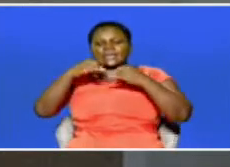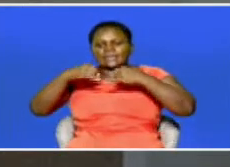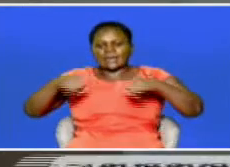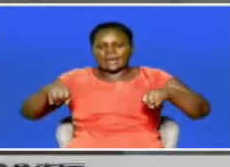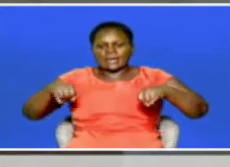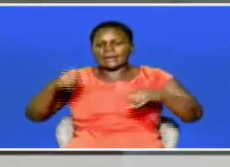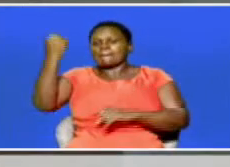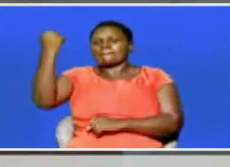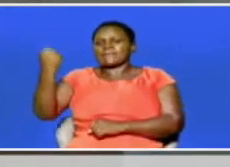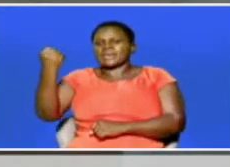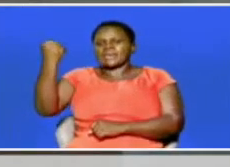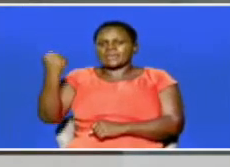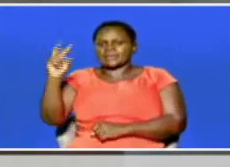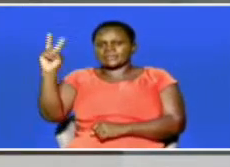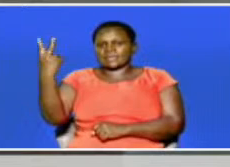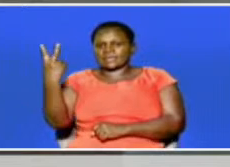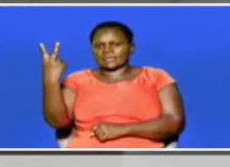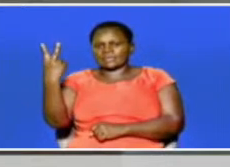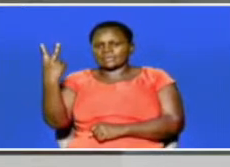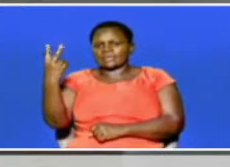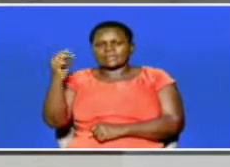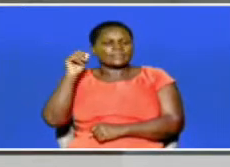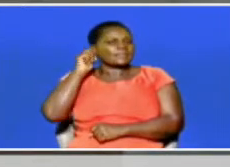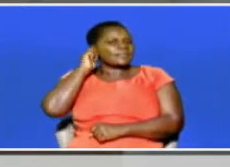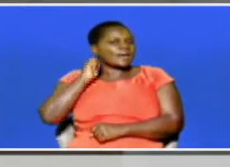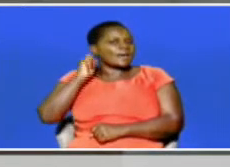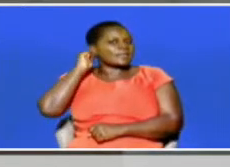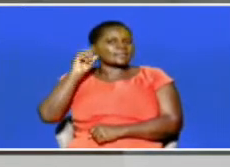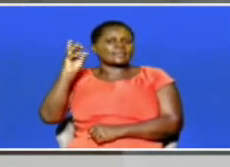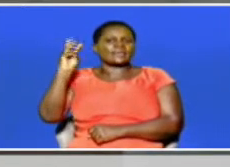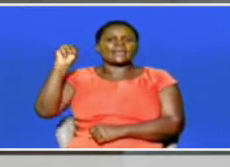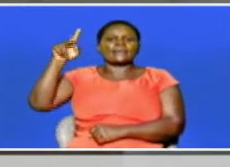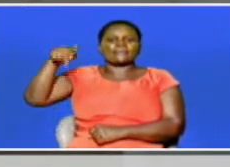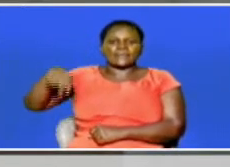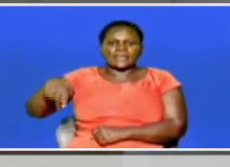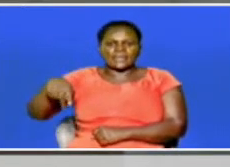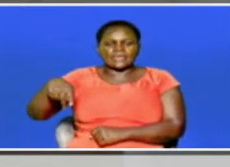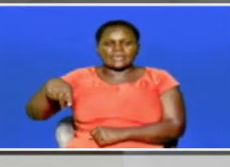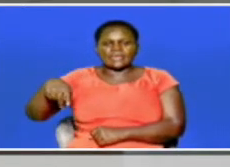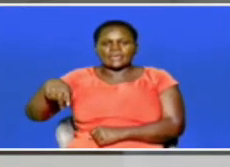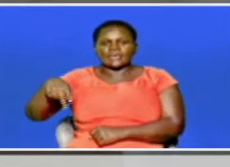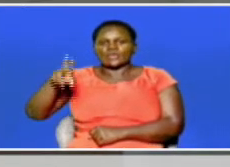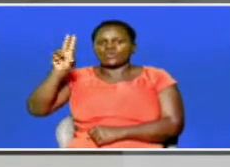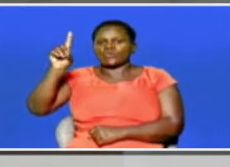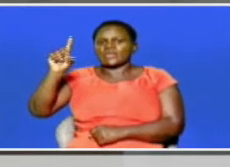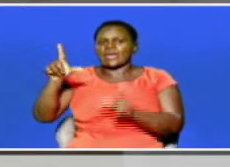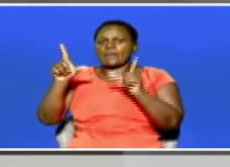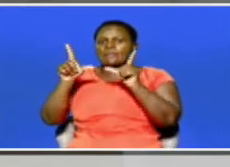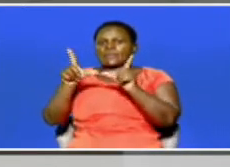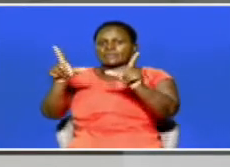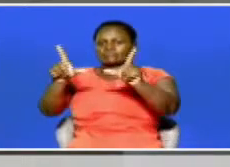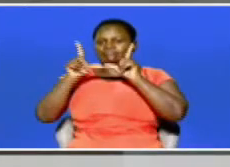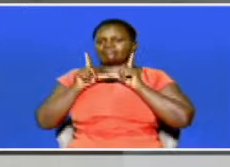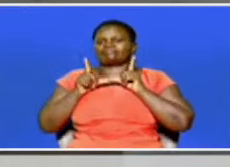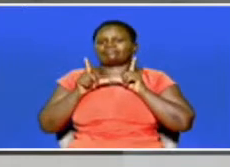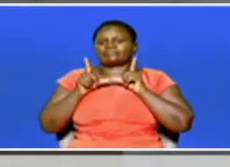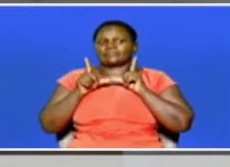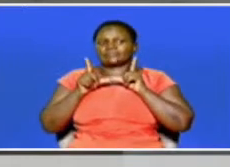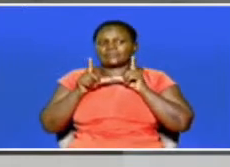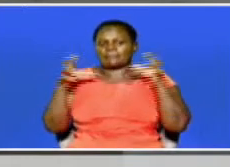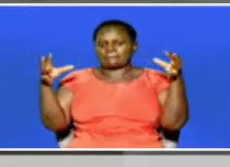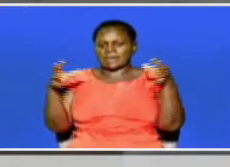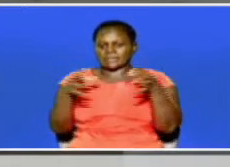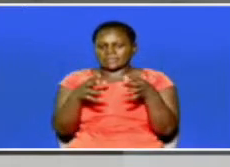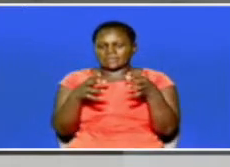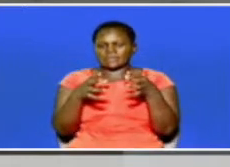set by the IEBC. Among them is Nandi Hills MP Alfred Keter, whose ticket to represent UDA in the August polls was revoked by the